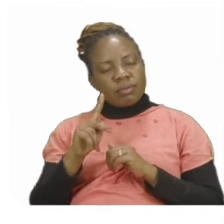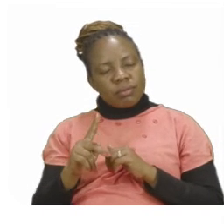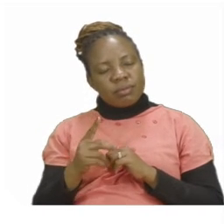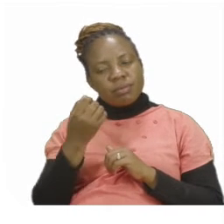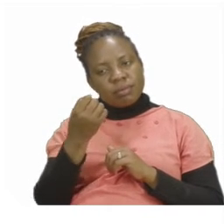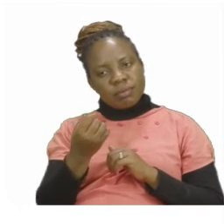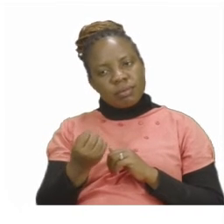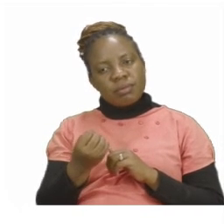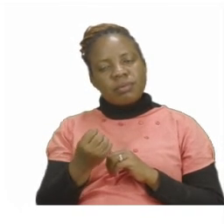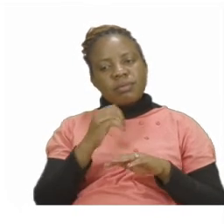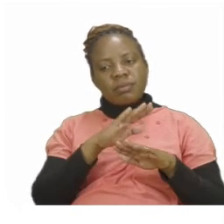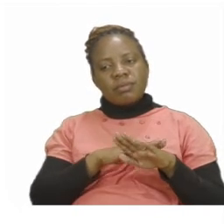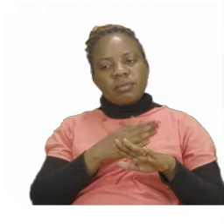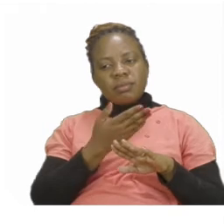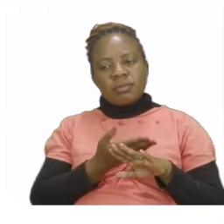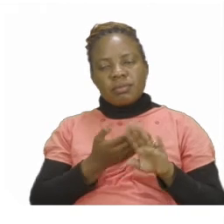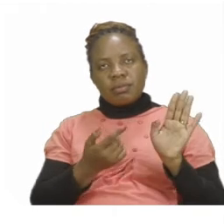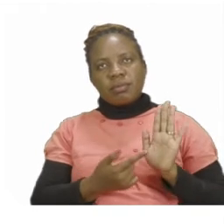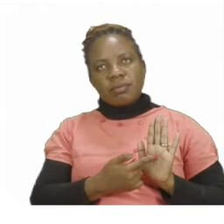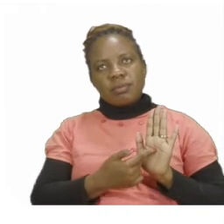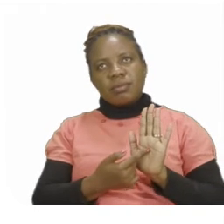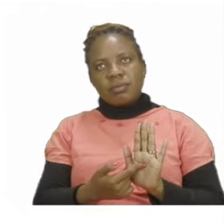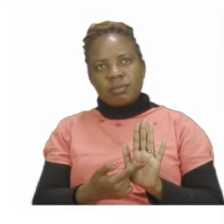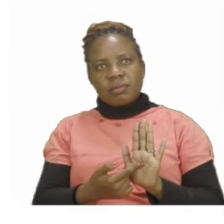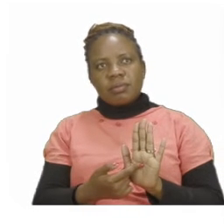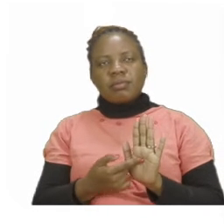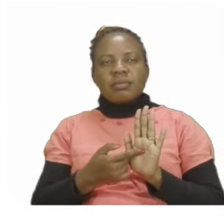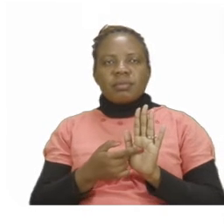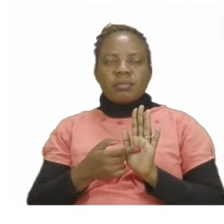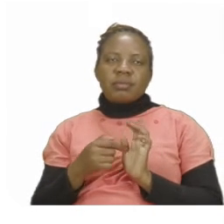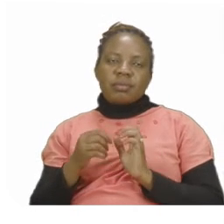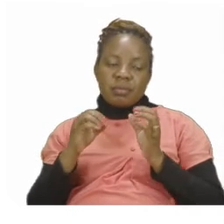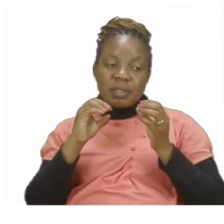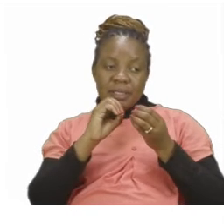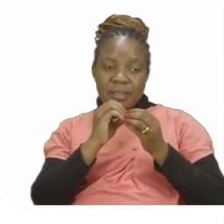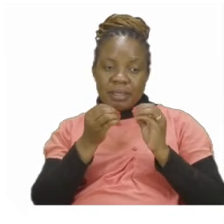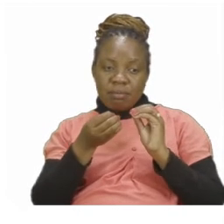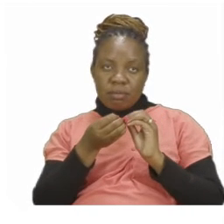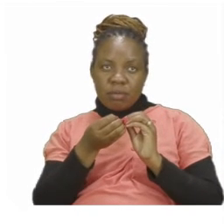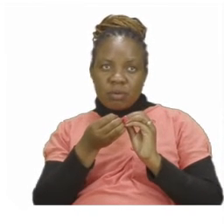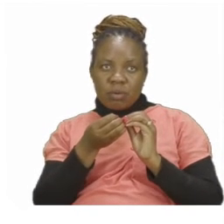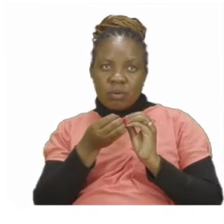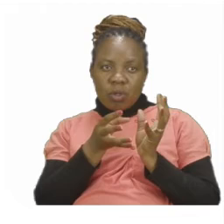was done for you. So the number that we need to break down is the number